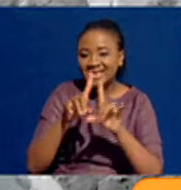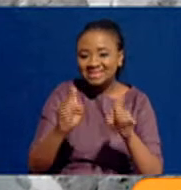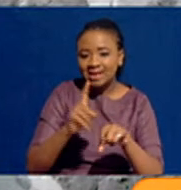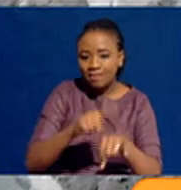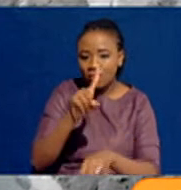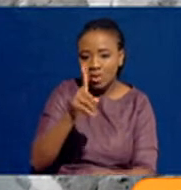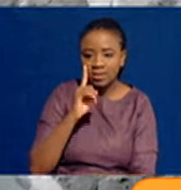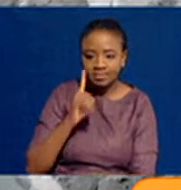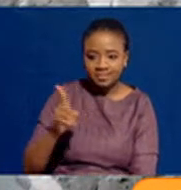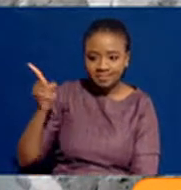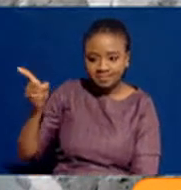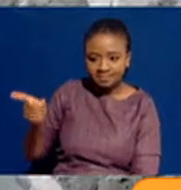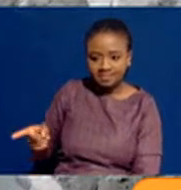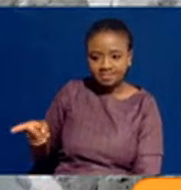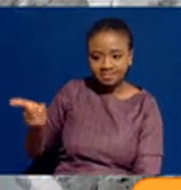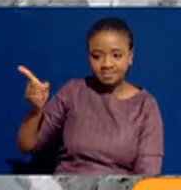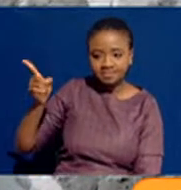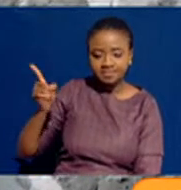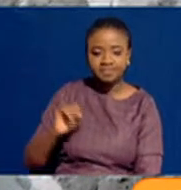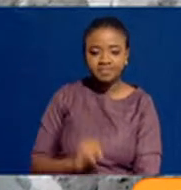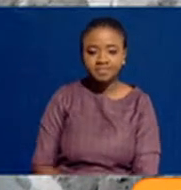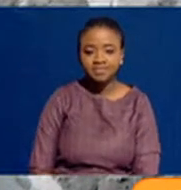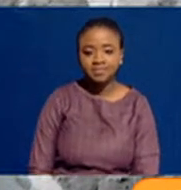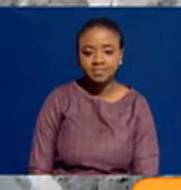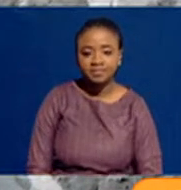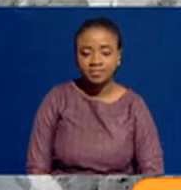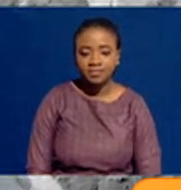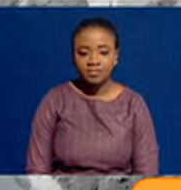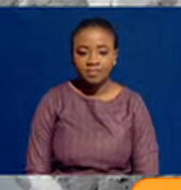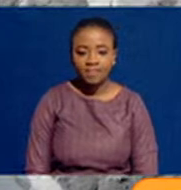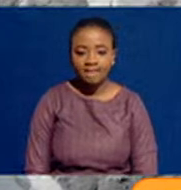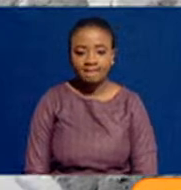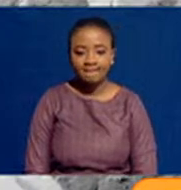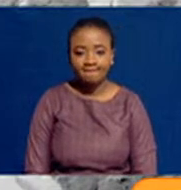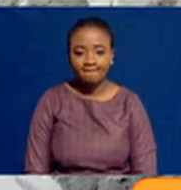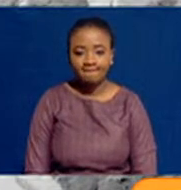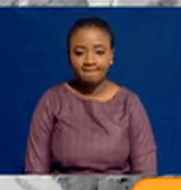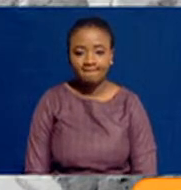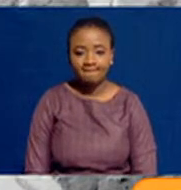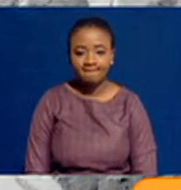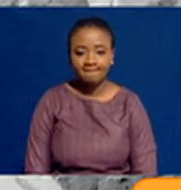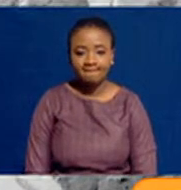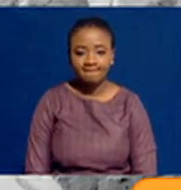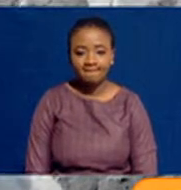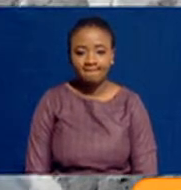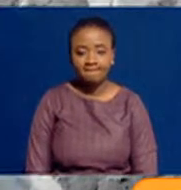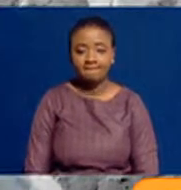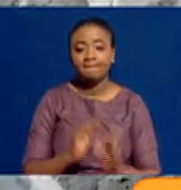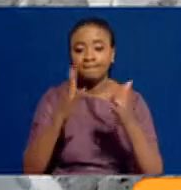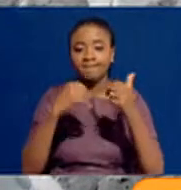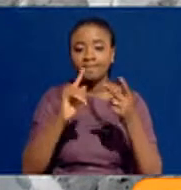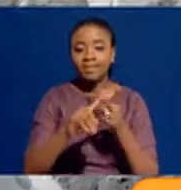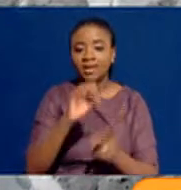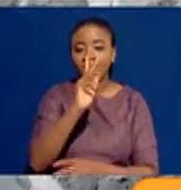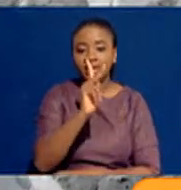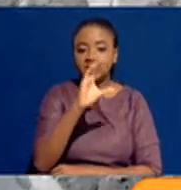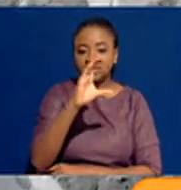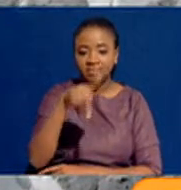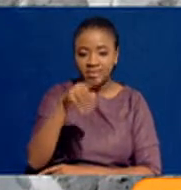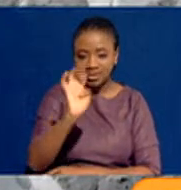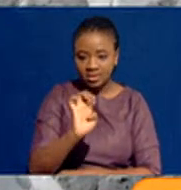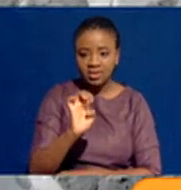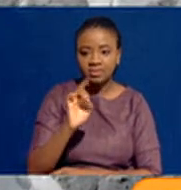beginning 28th November until 30th November 2022, alongside the KCPE candidates.